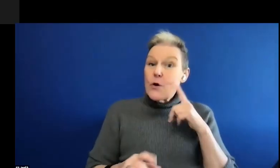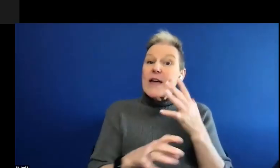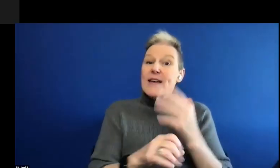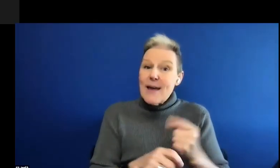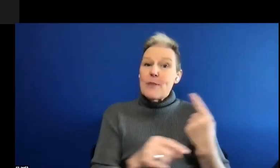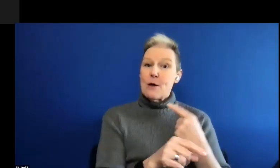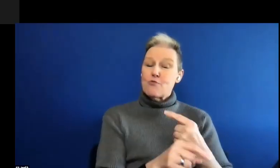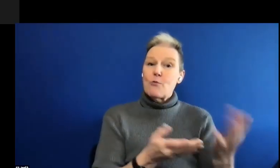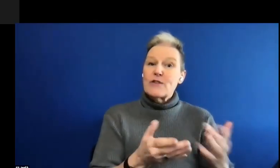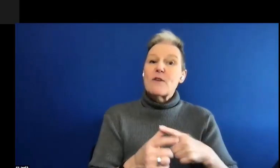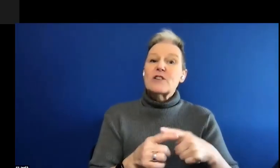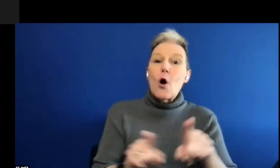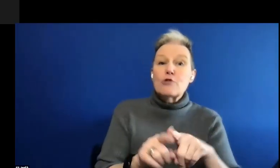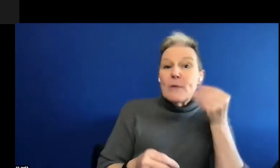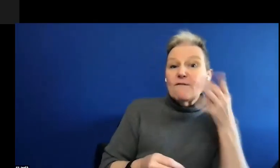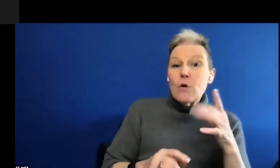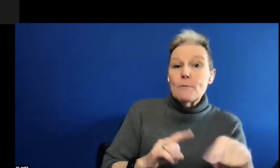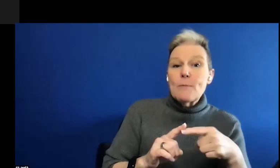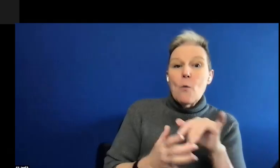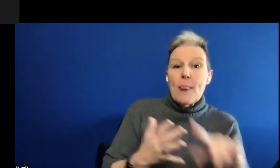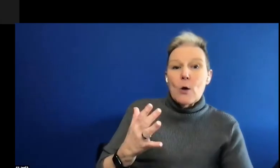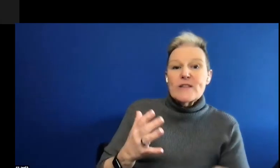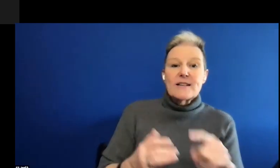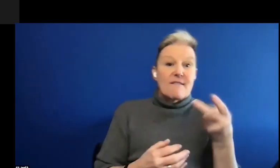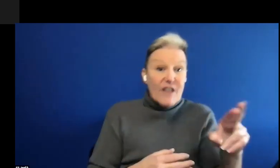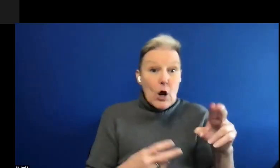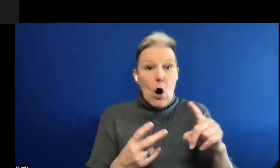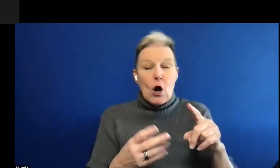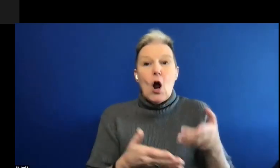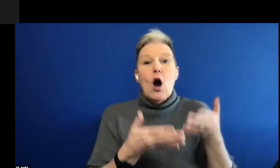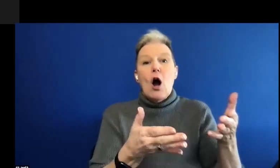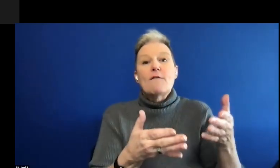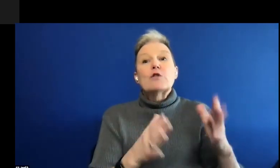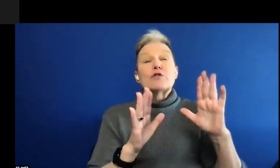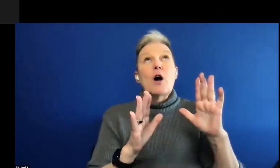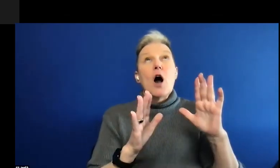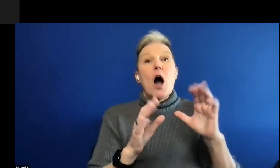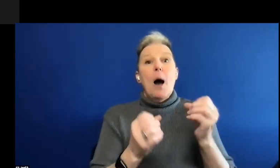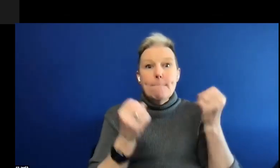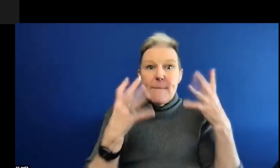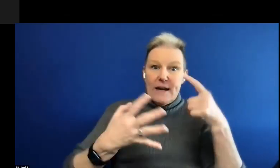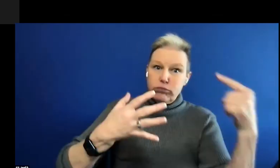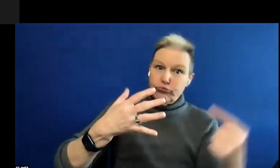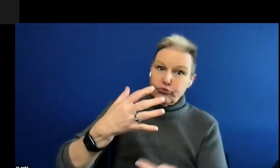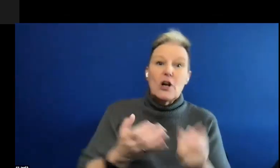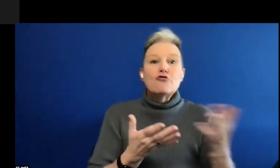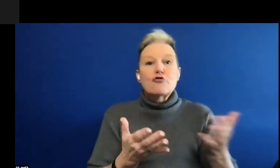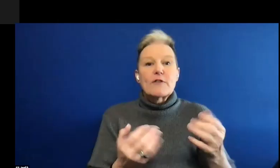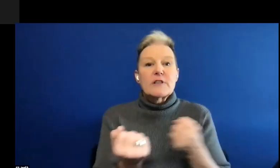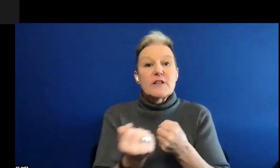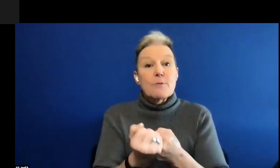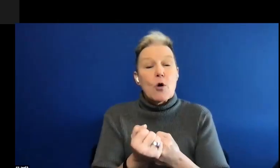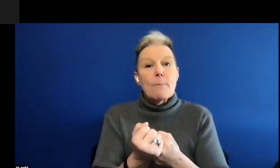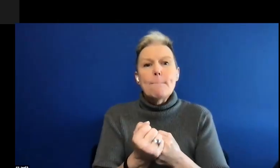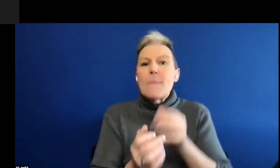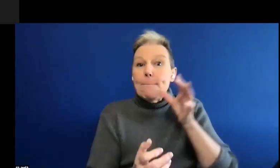as well as being informed about what those things are. The VR offers a great many number of services and supports, but parents